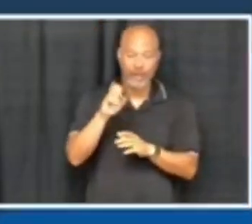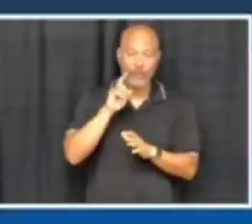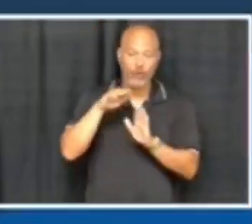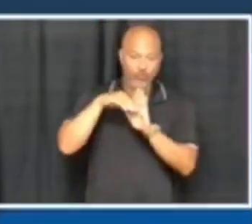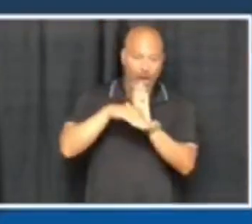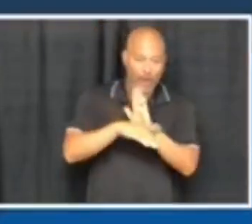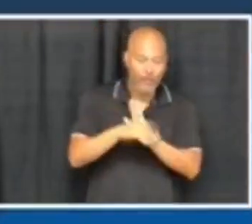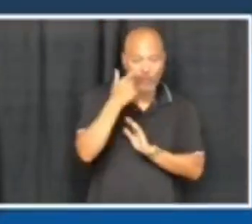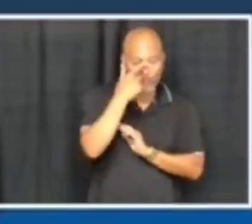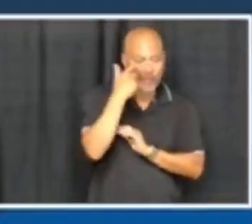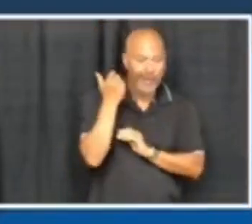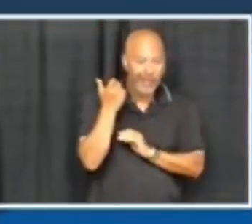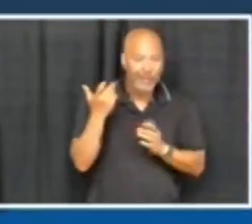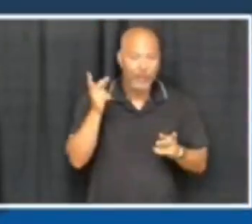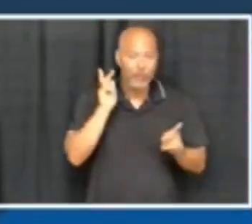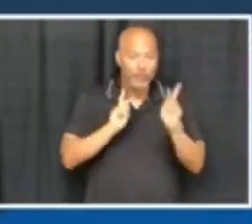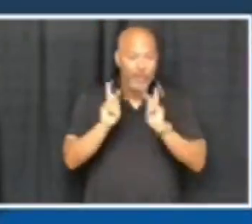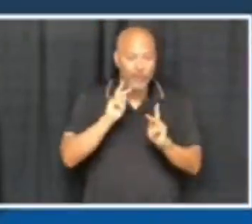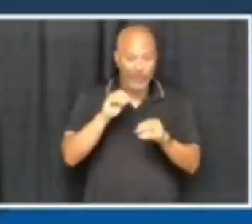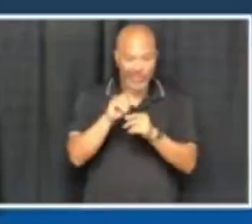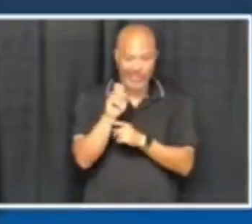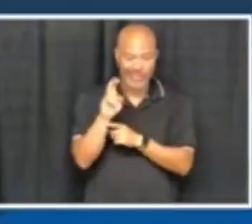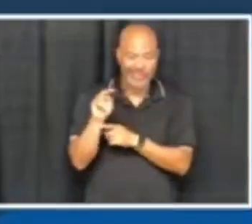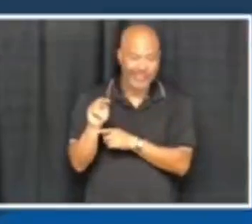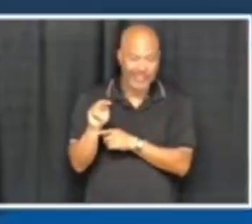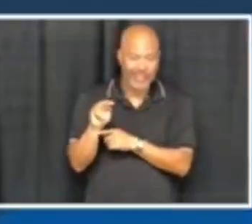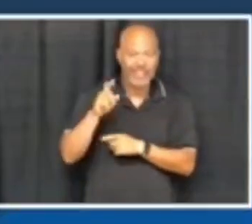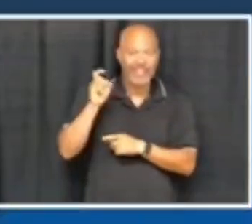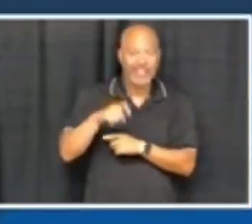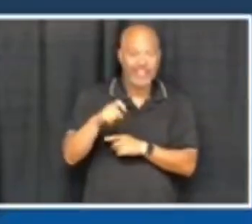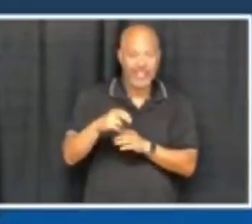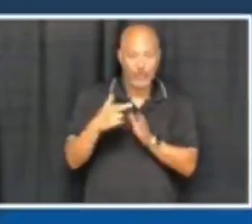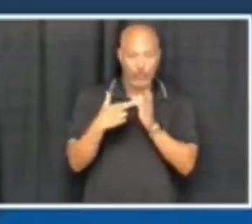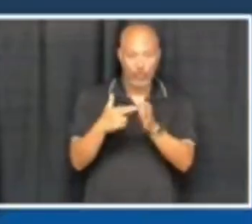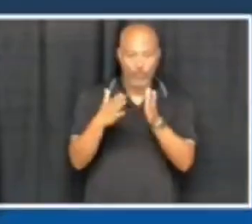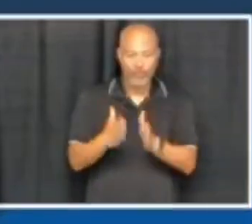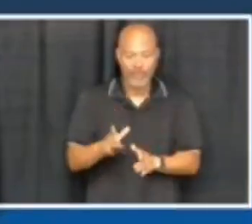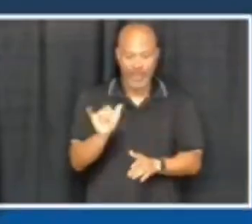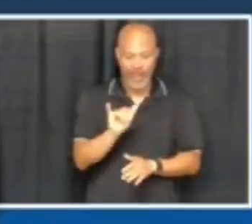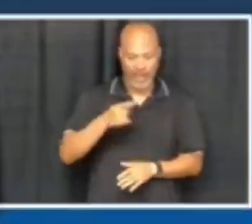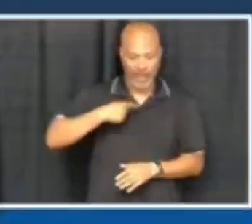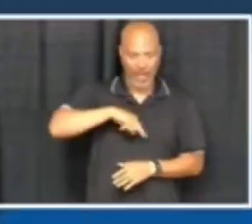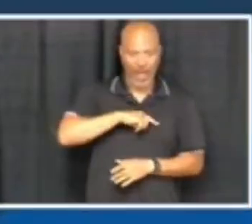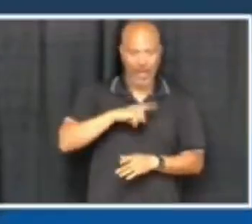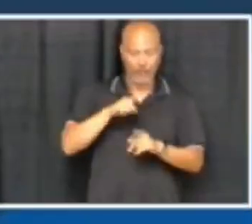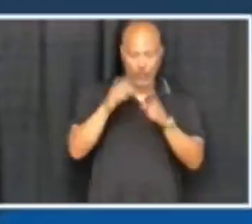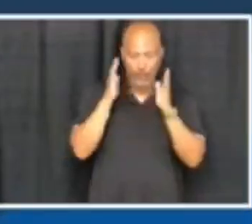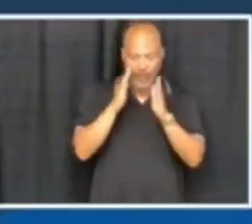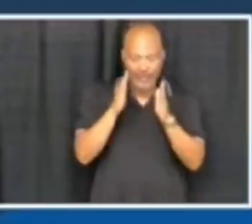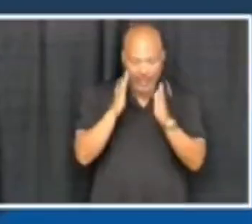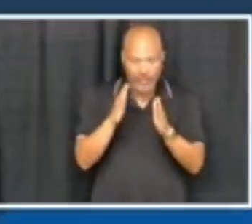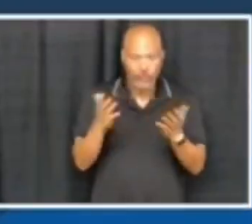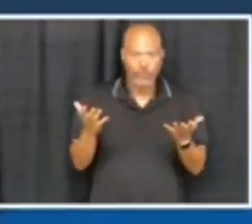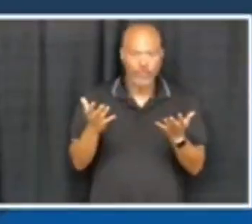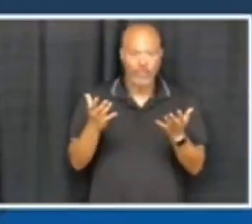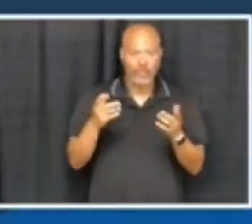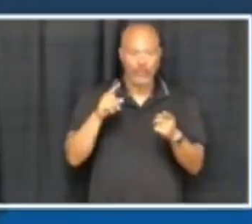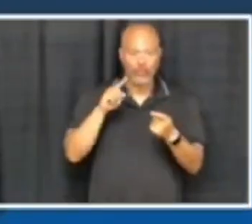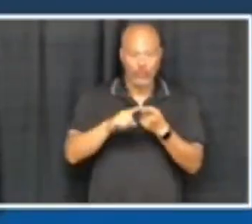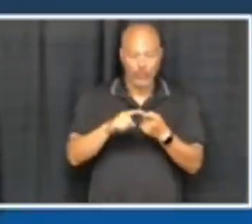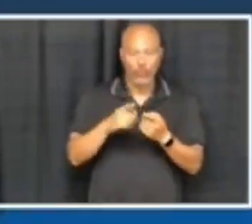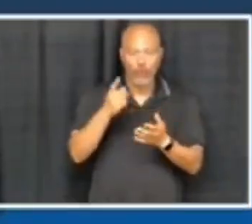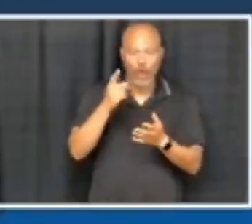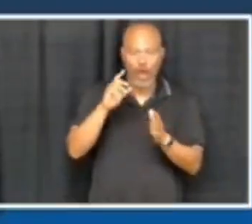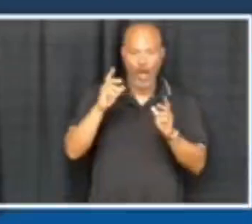dropping because people in Tennessee need representatives like us to pay attention